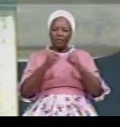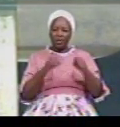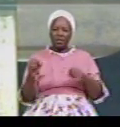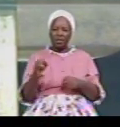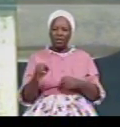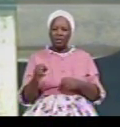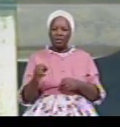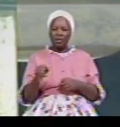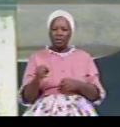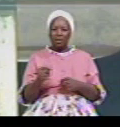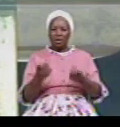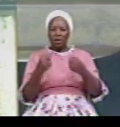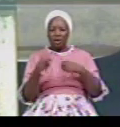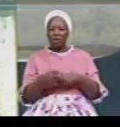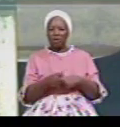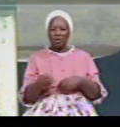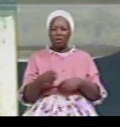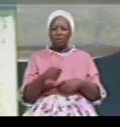they not